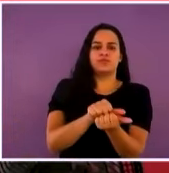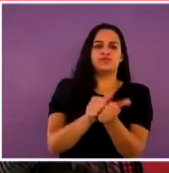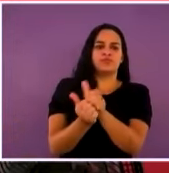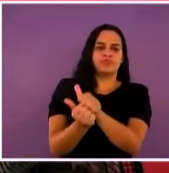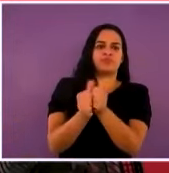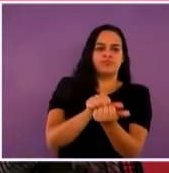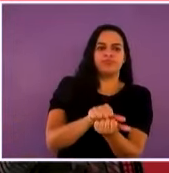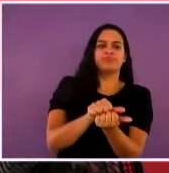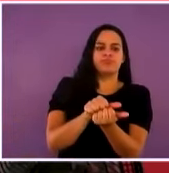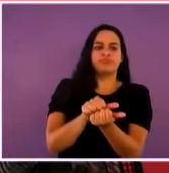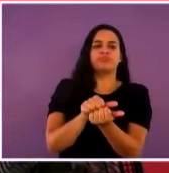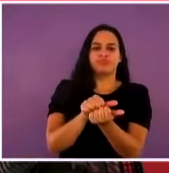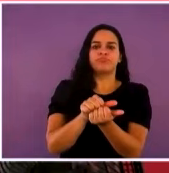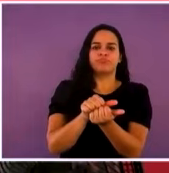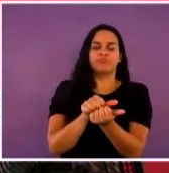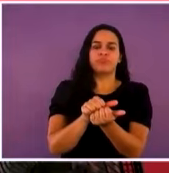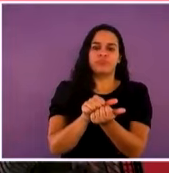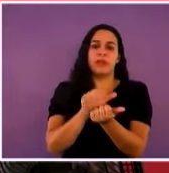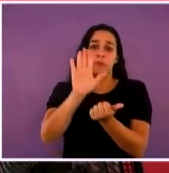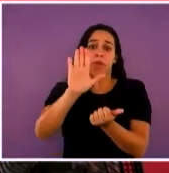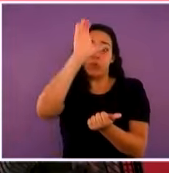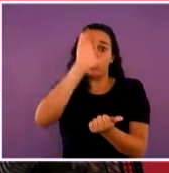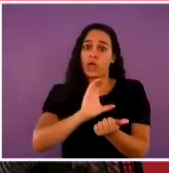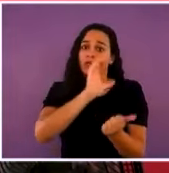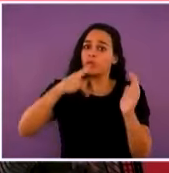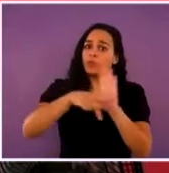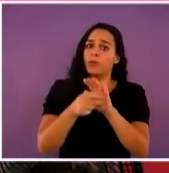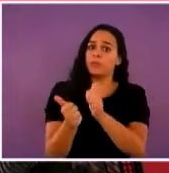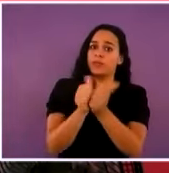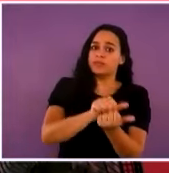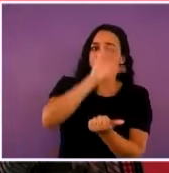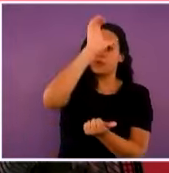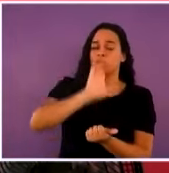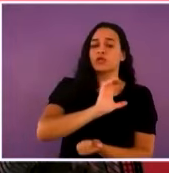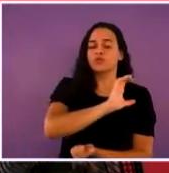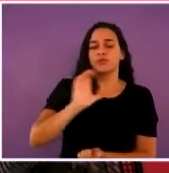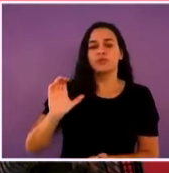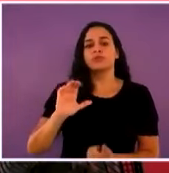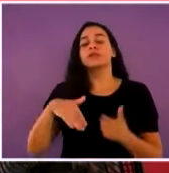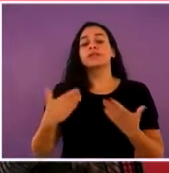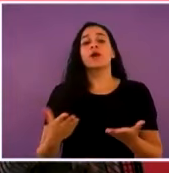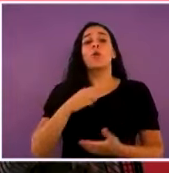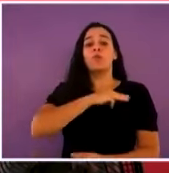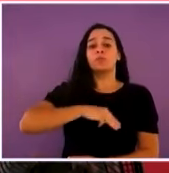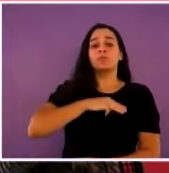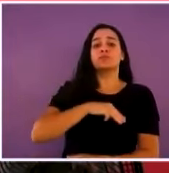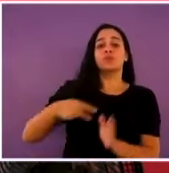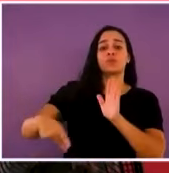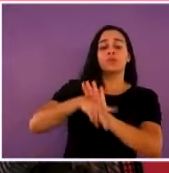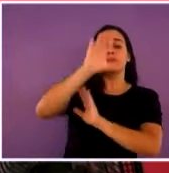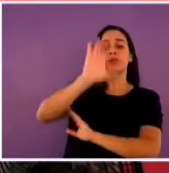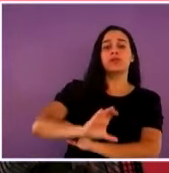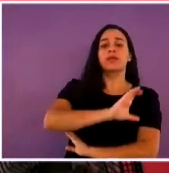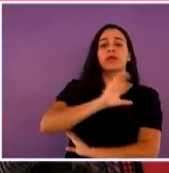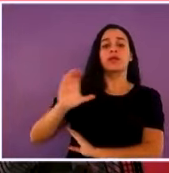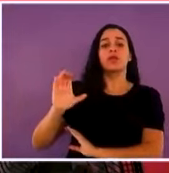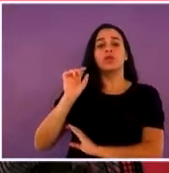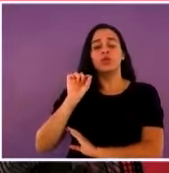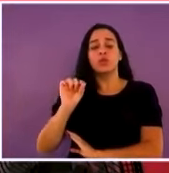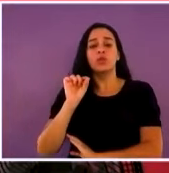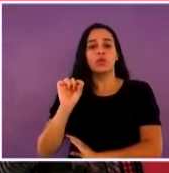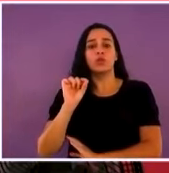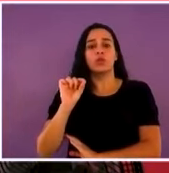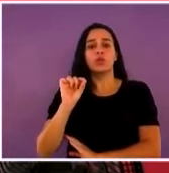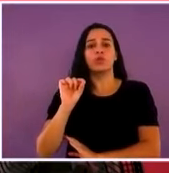Church of today. A missão, a atividade missionária da Igreja Católica hoje considers non-Catholic